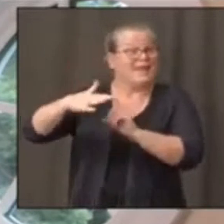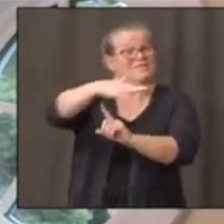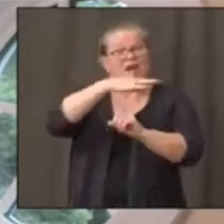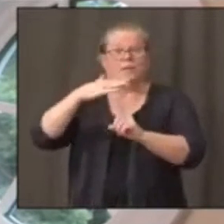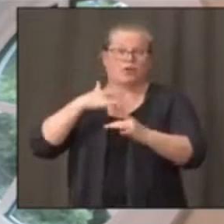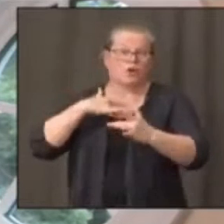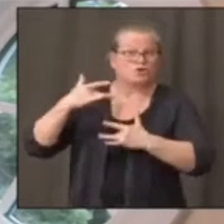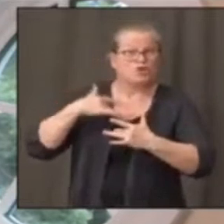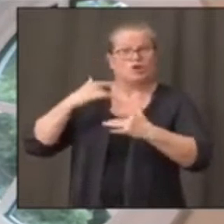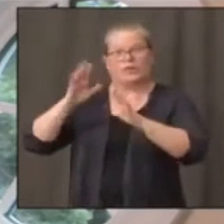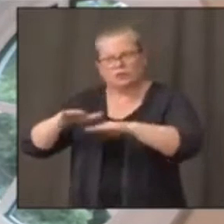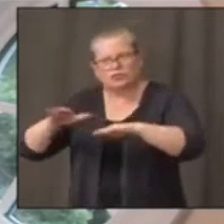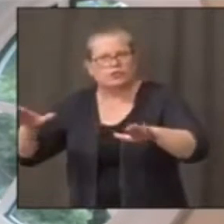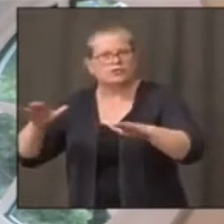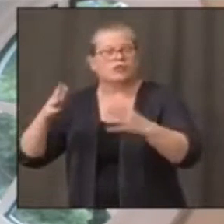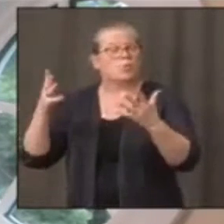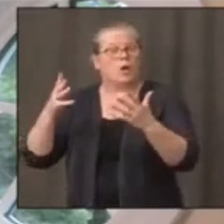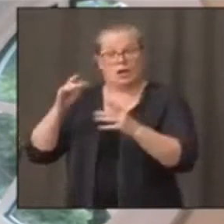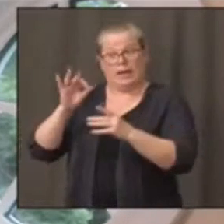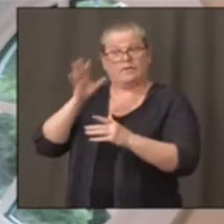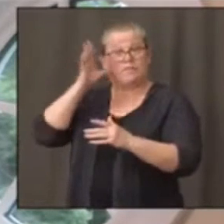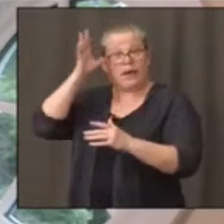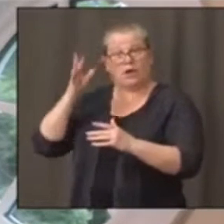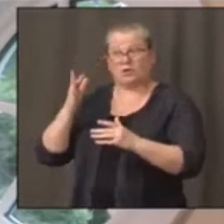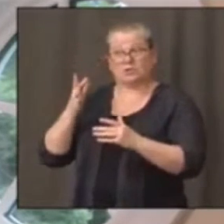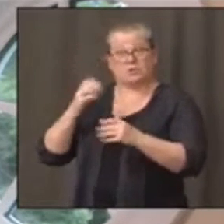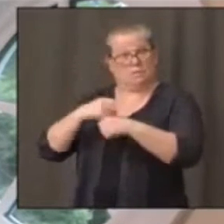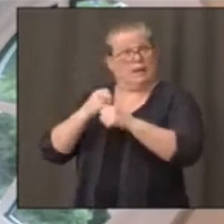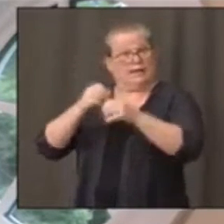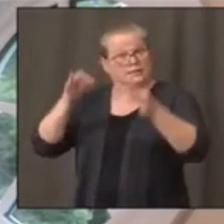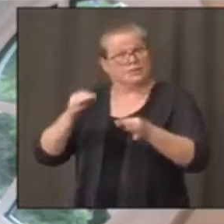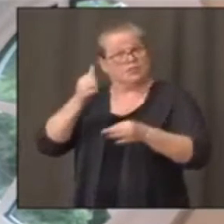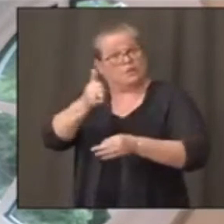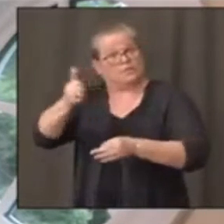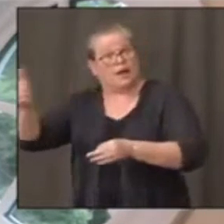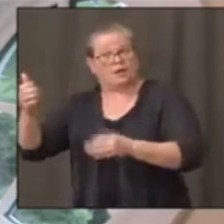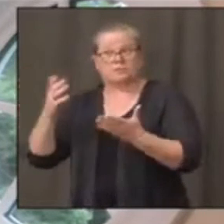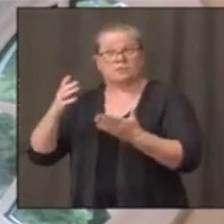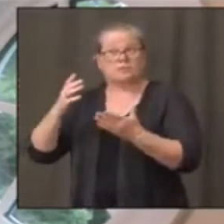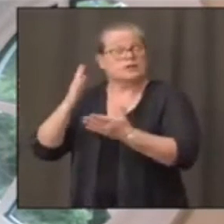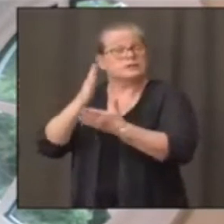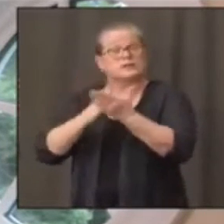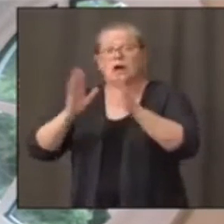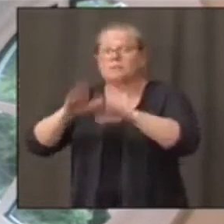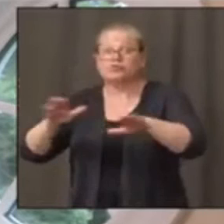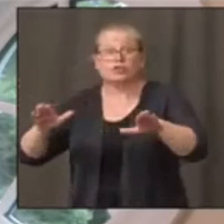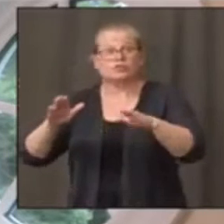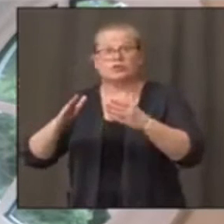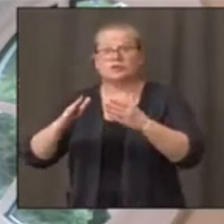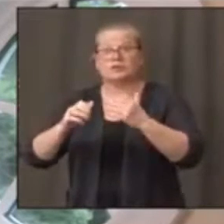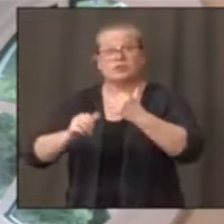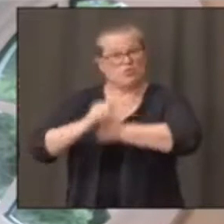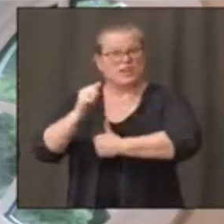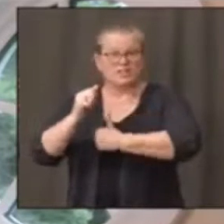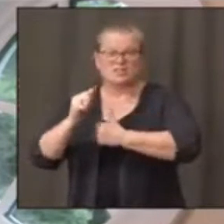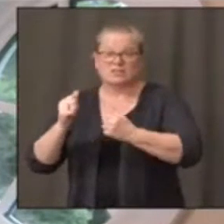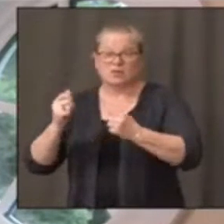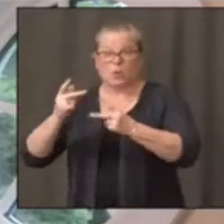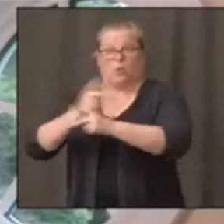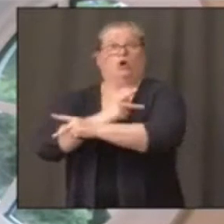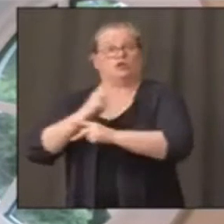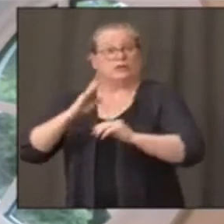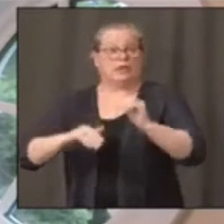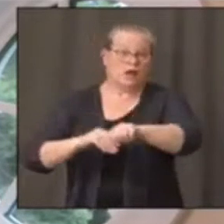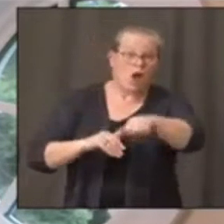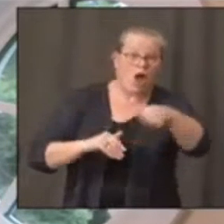ability is, whether they can homeschool their kids, and what they think the risk is to their children. Some children are at higher risk than others, and so the